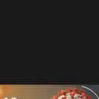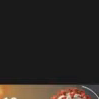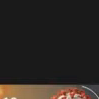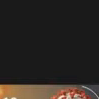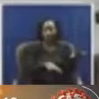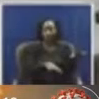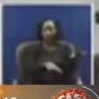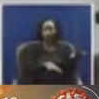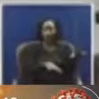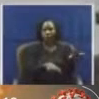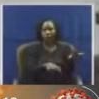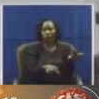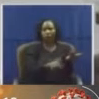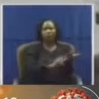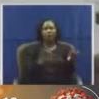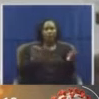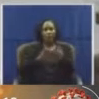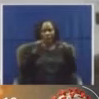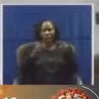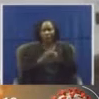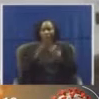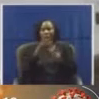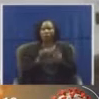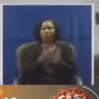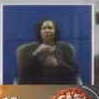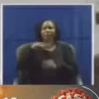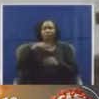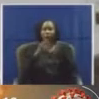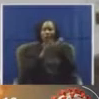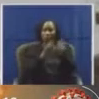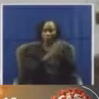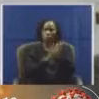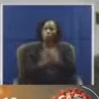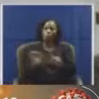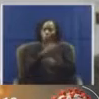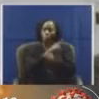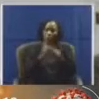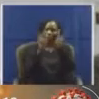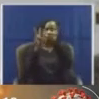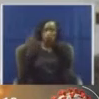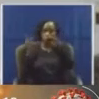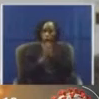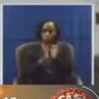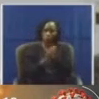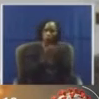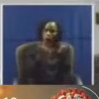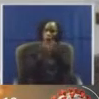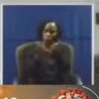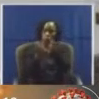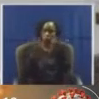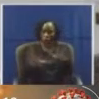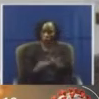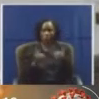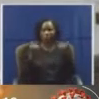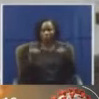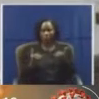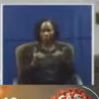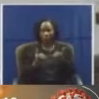the capacity to deal with all the matters. Will the Honourable Minister support those requests for